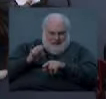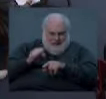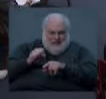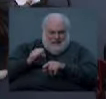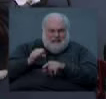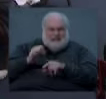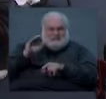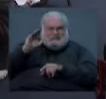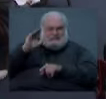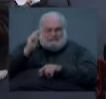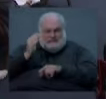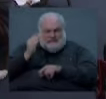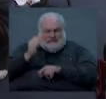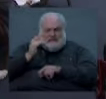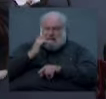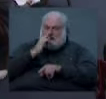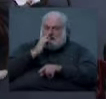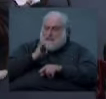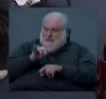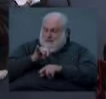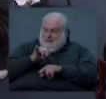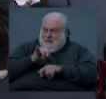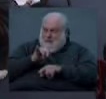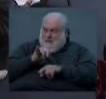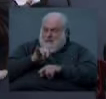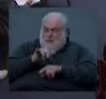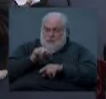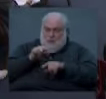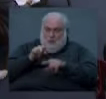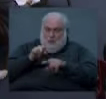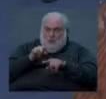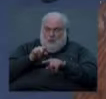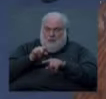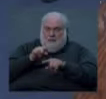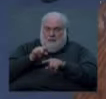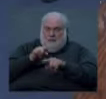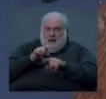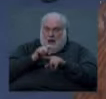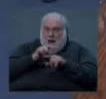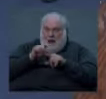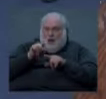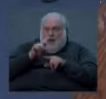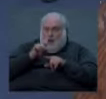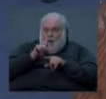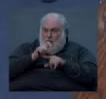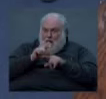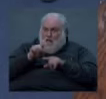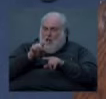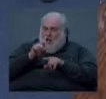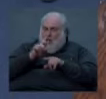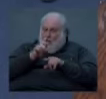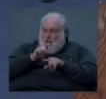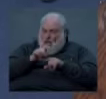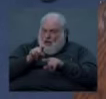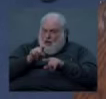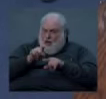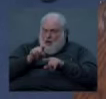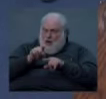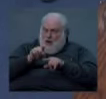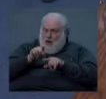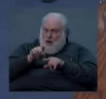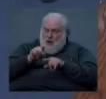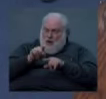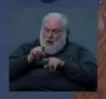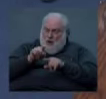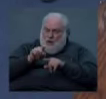it just seems like if we can't get, you know, I make a couple calls just trying to get to the cap mount